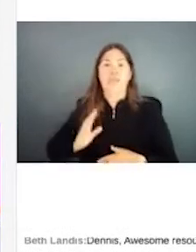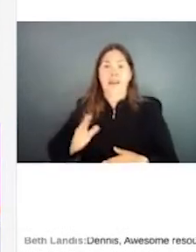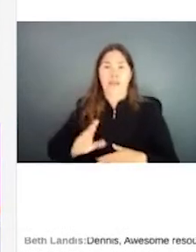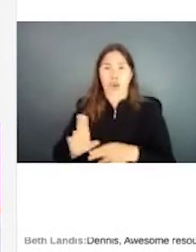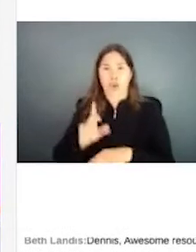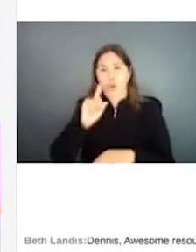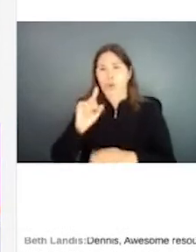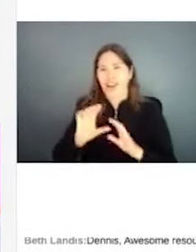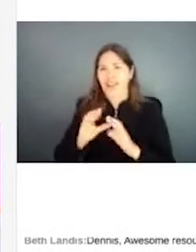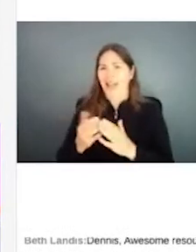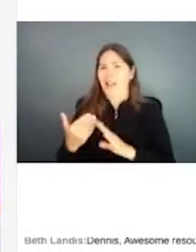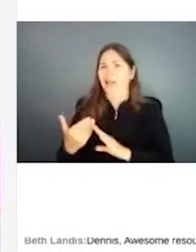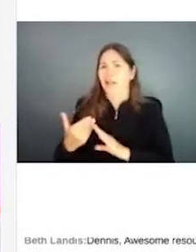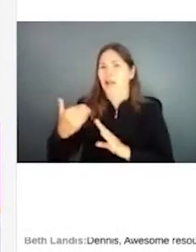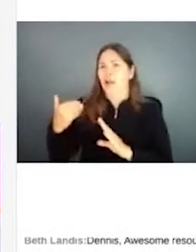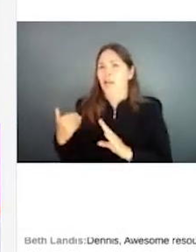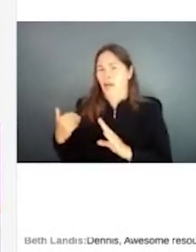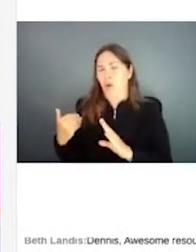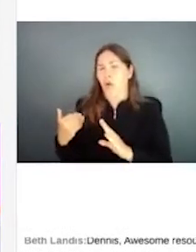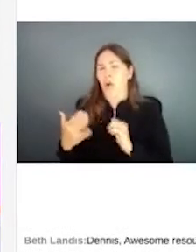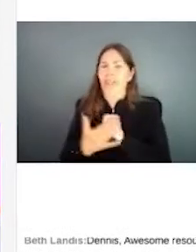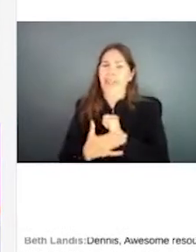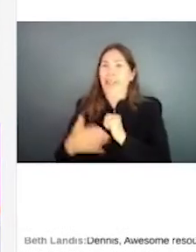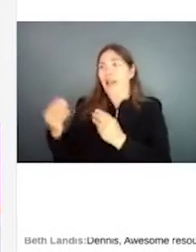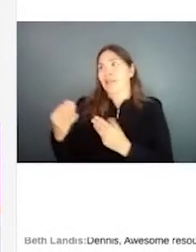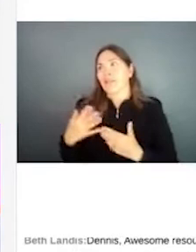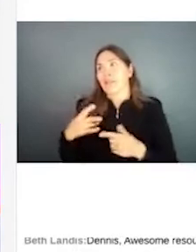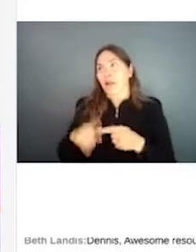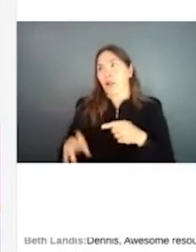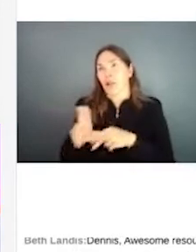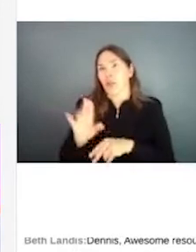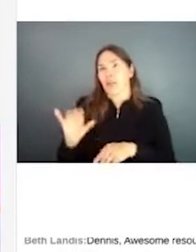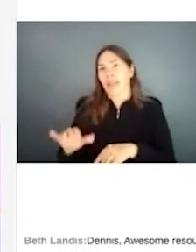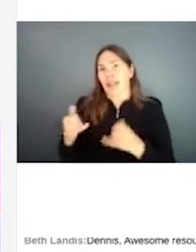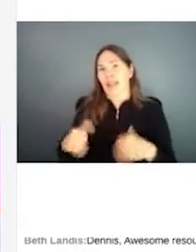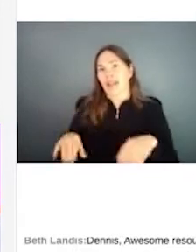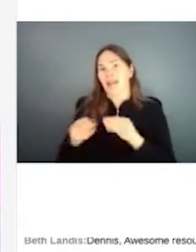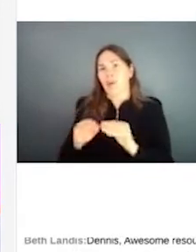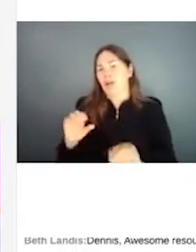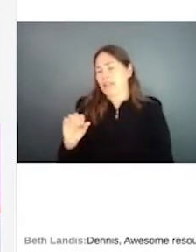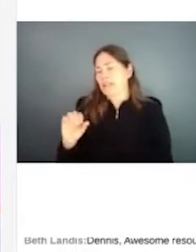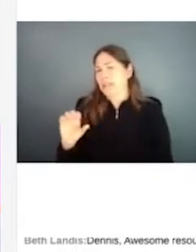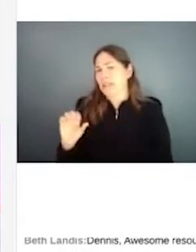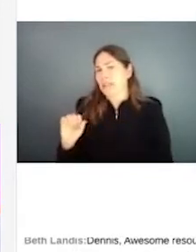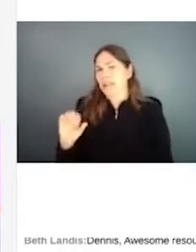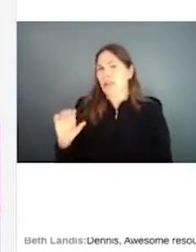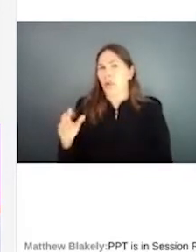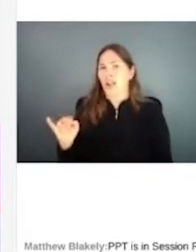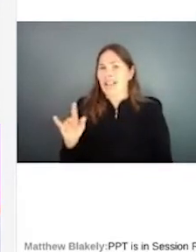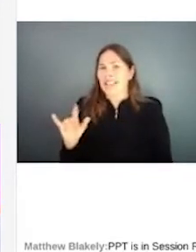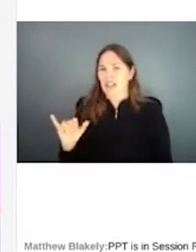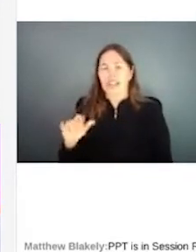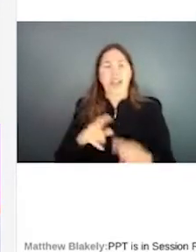class before my county told me I couldn't use Schoology for class. Right now we can only use Classroom or